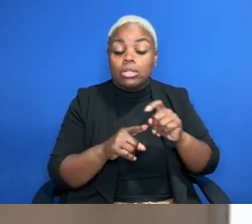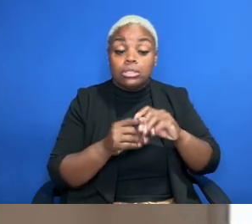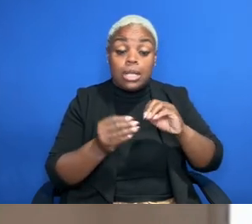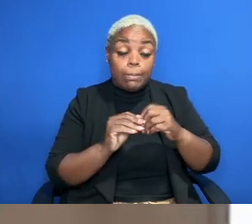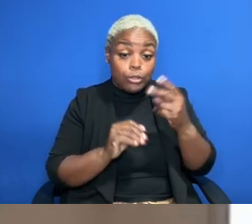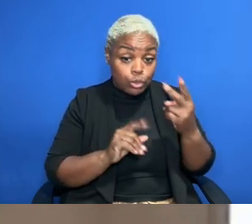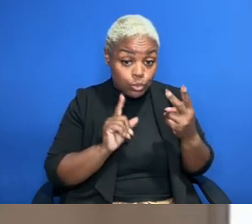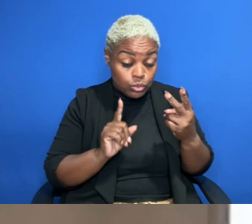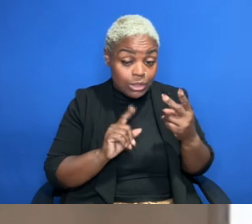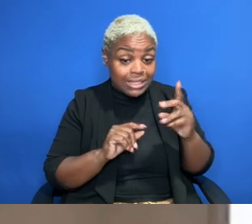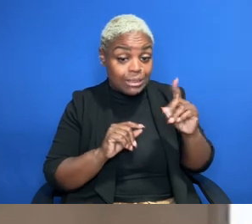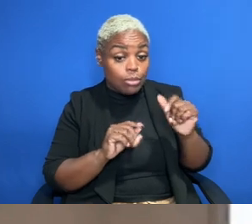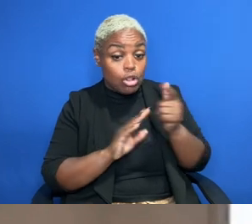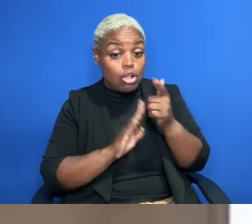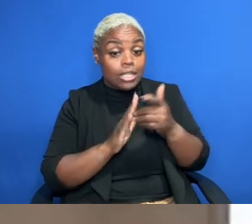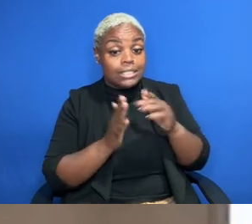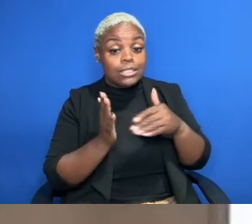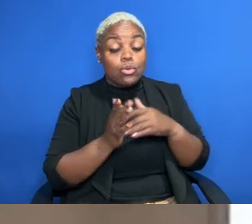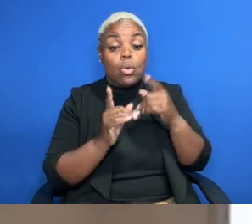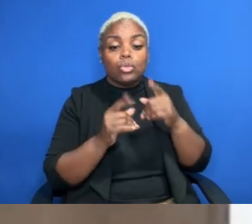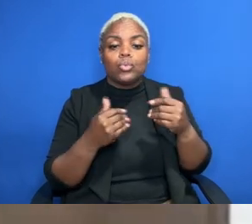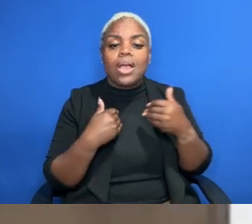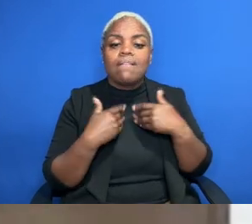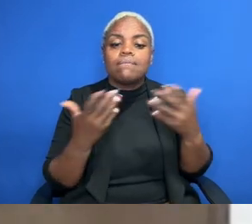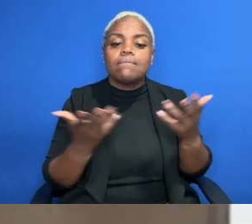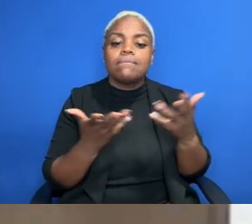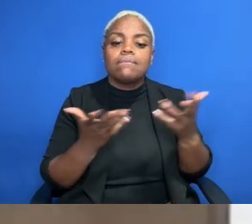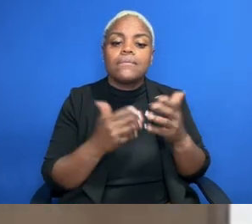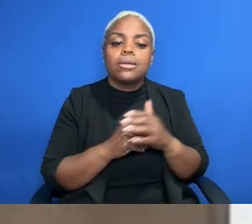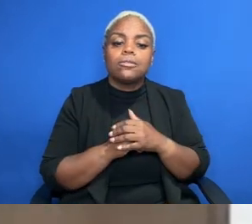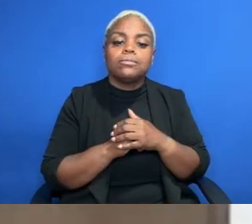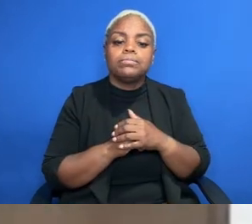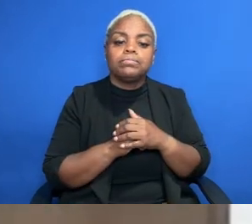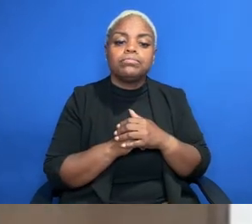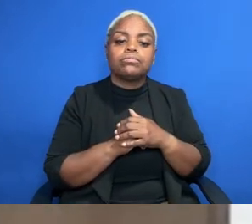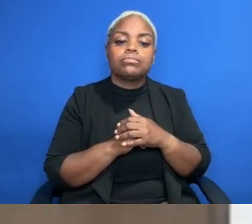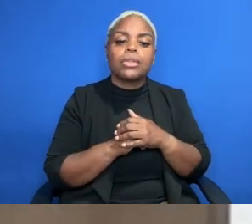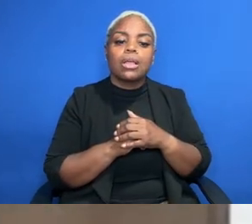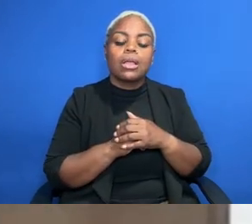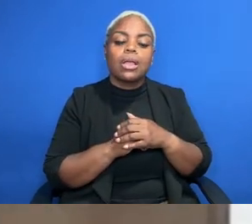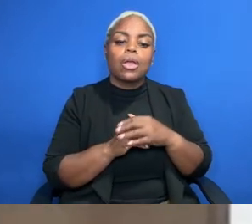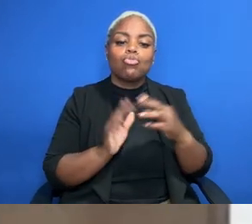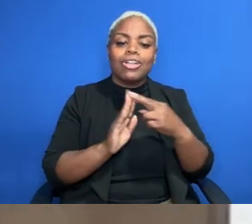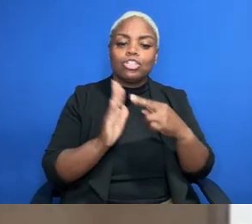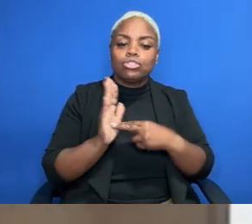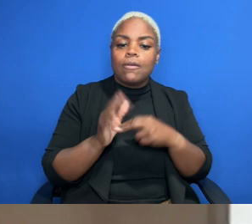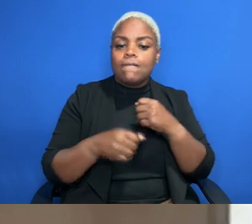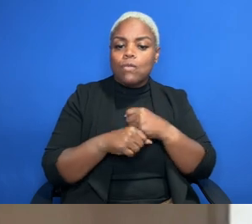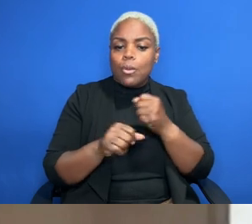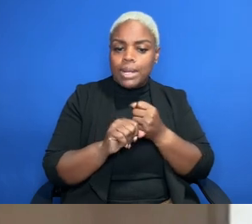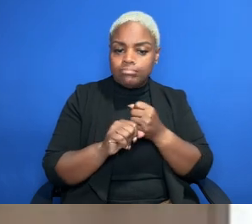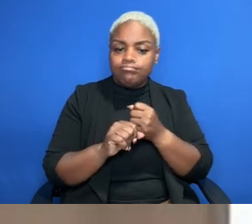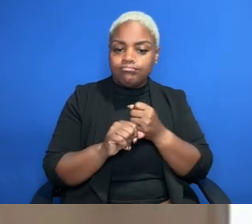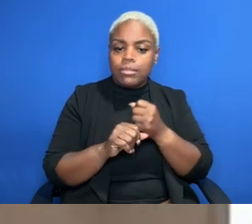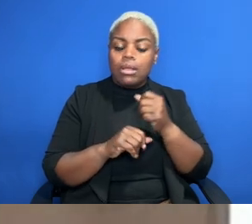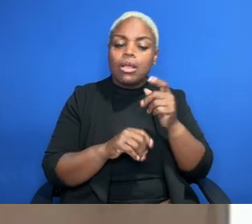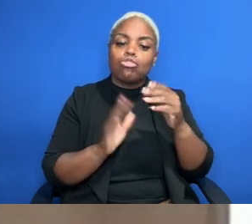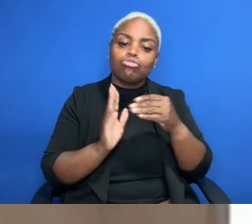calls. Number two, Disability Law Center's goal is to have